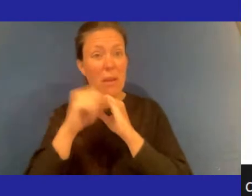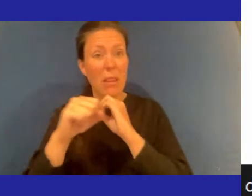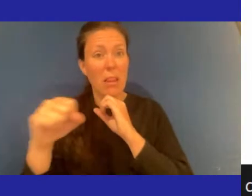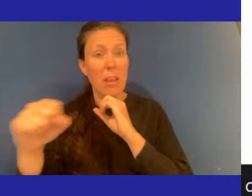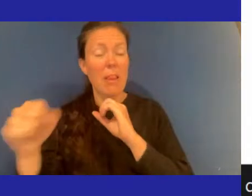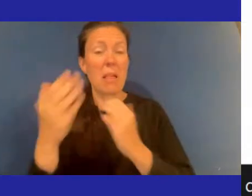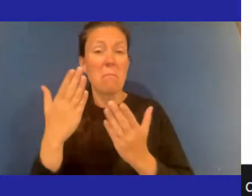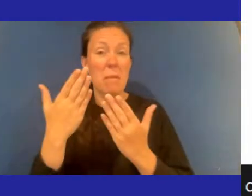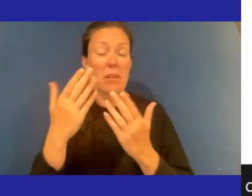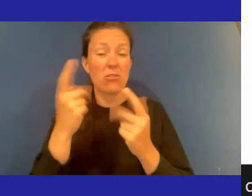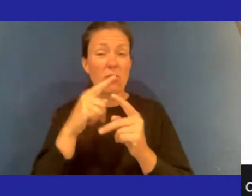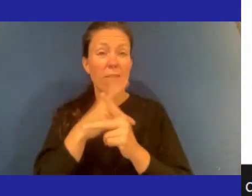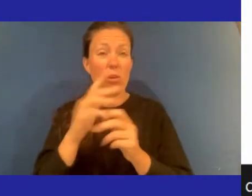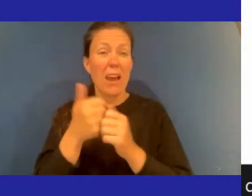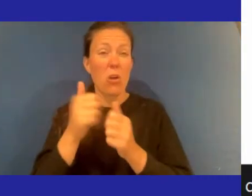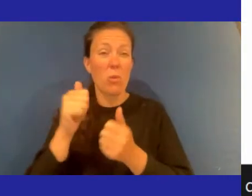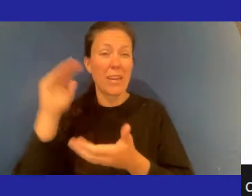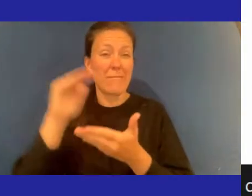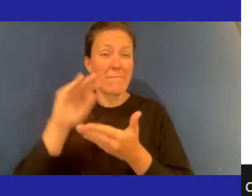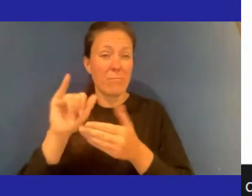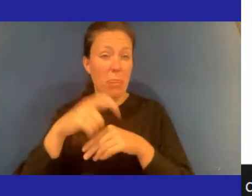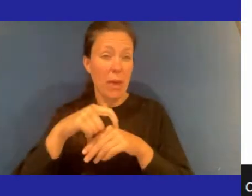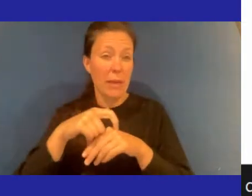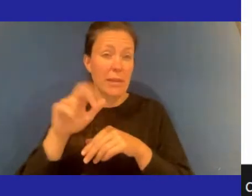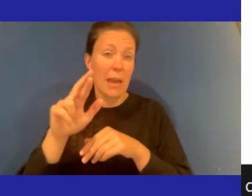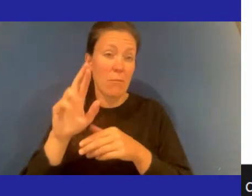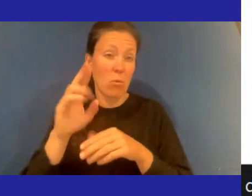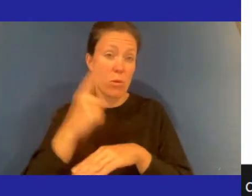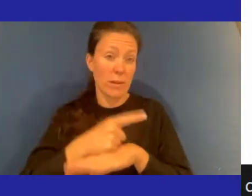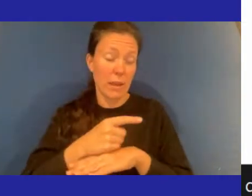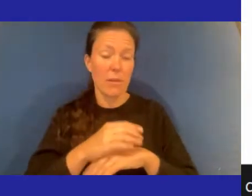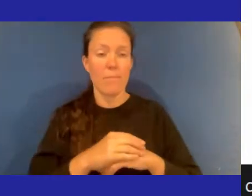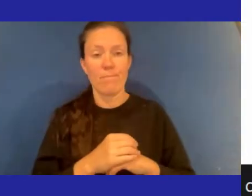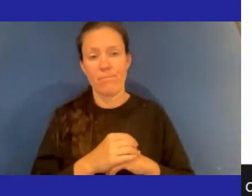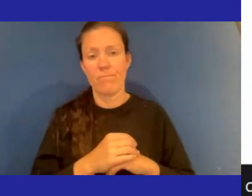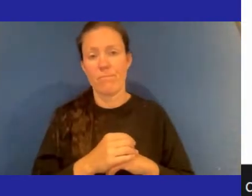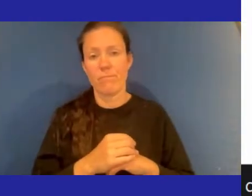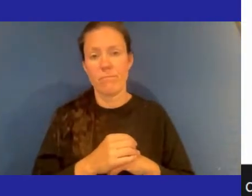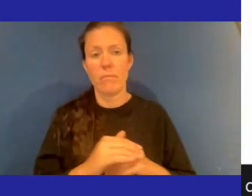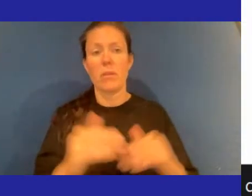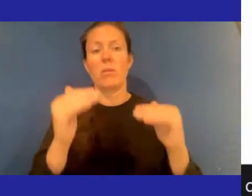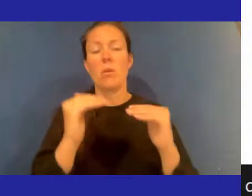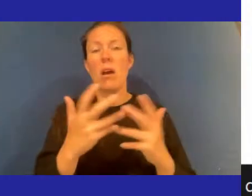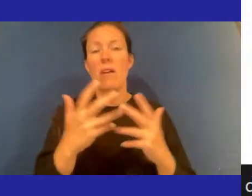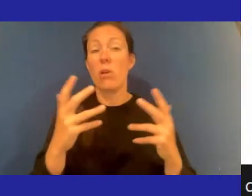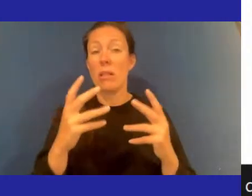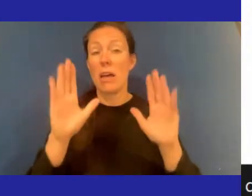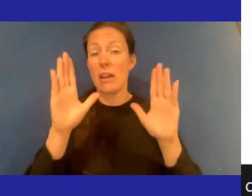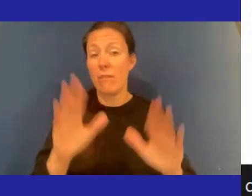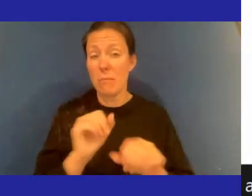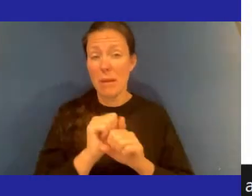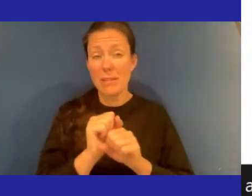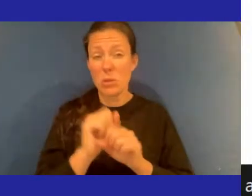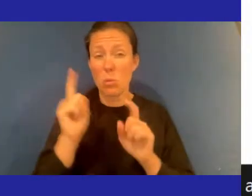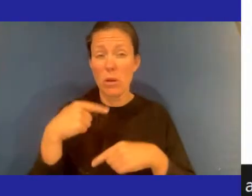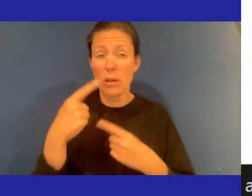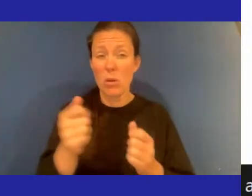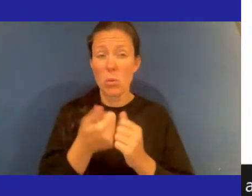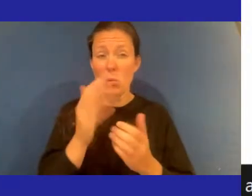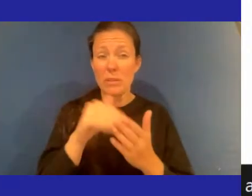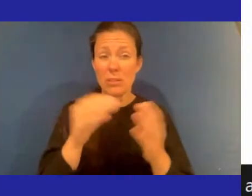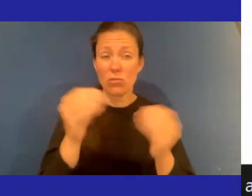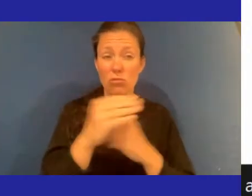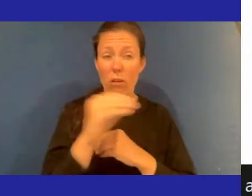back one slide to that lovely picture, despite a lot of amazing work that we've done in partnership with central office and the